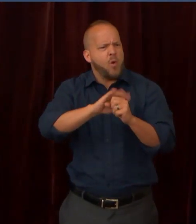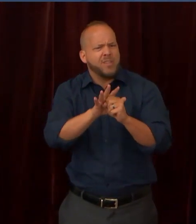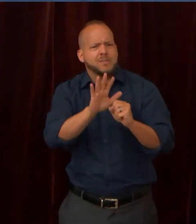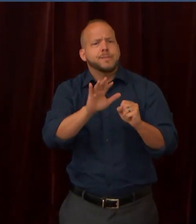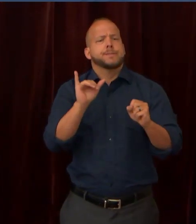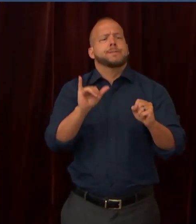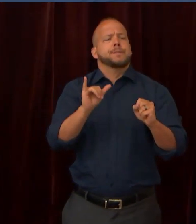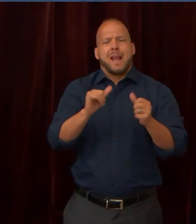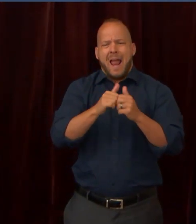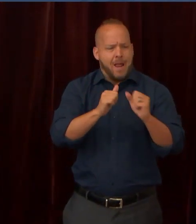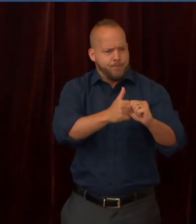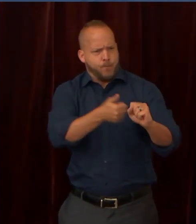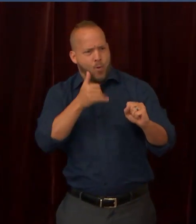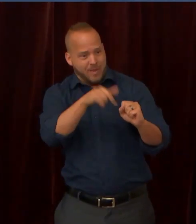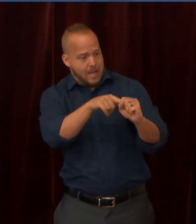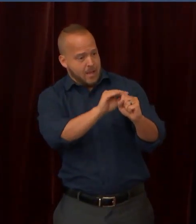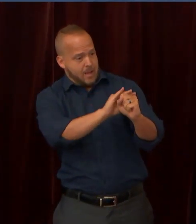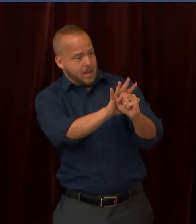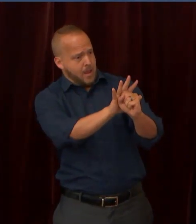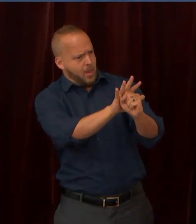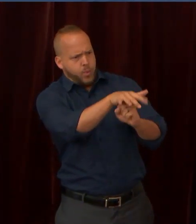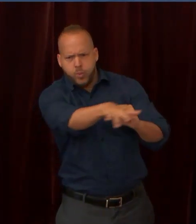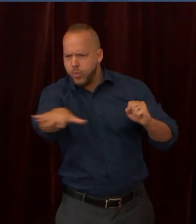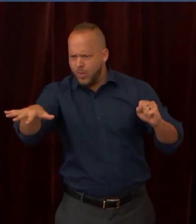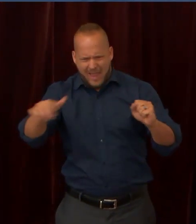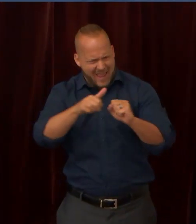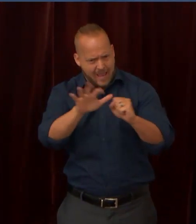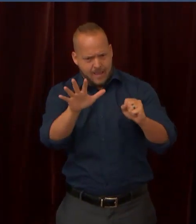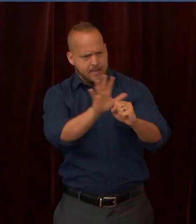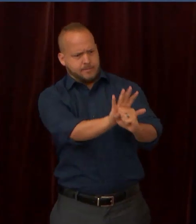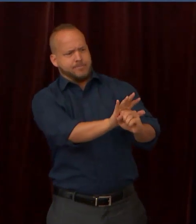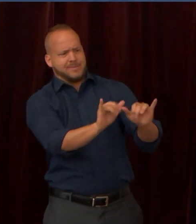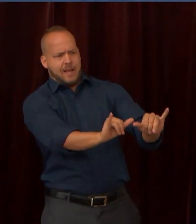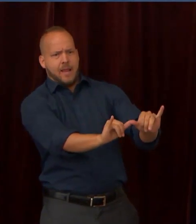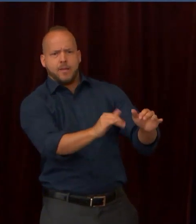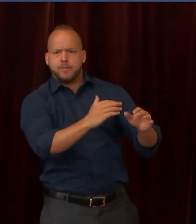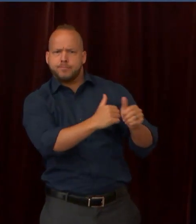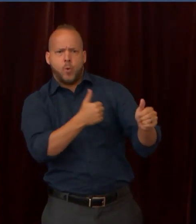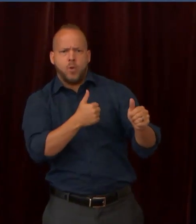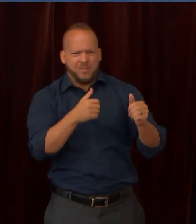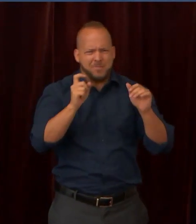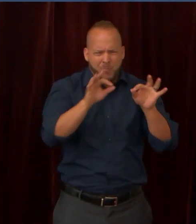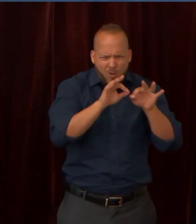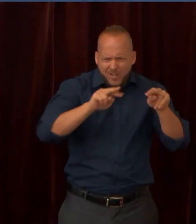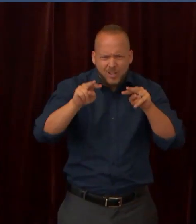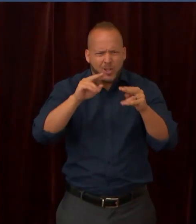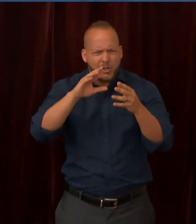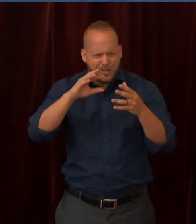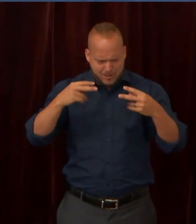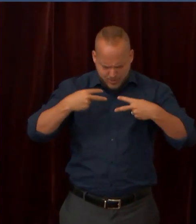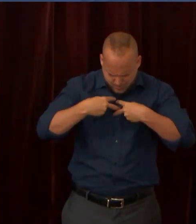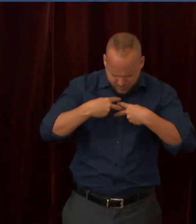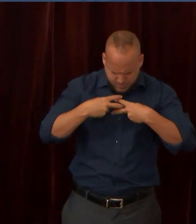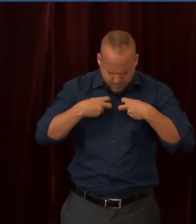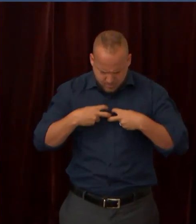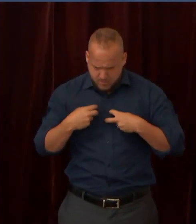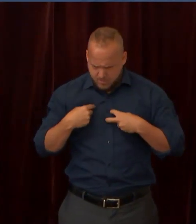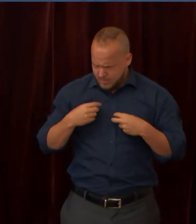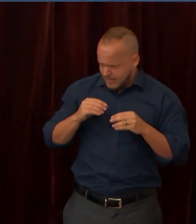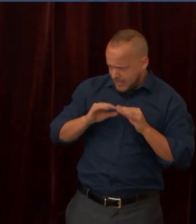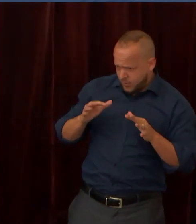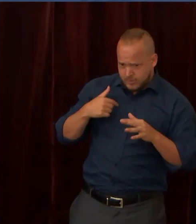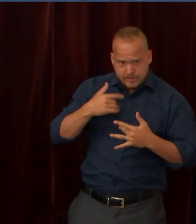for symptoms so that people don't come in as an employee of the church and unwittingly spread this virus.